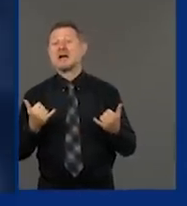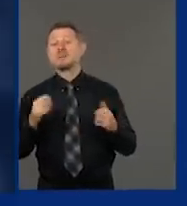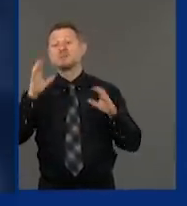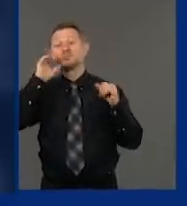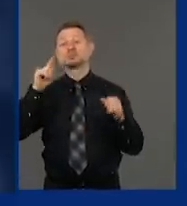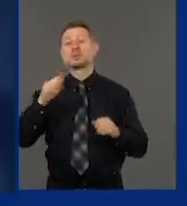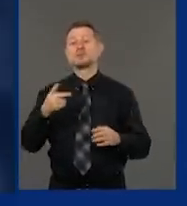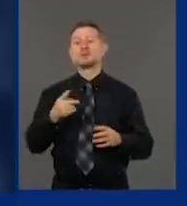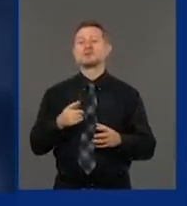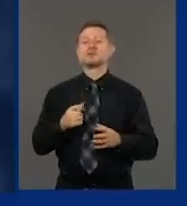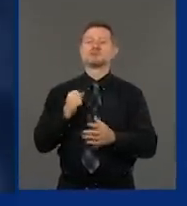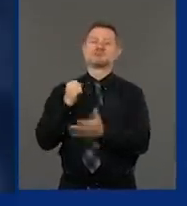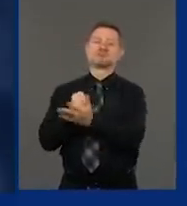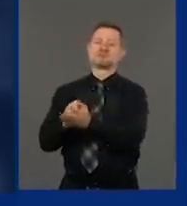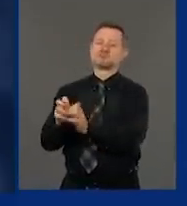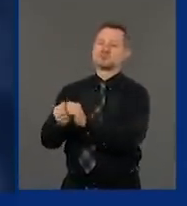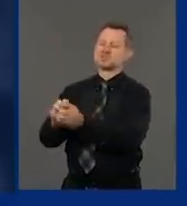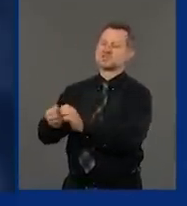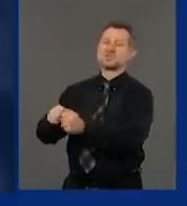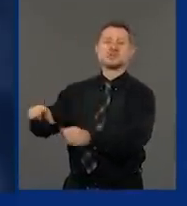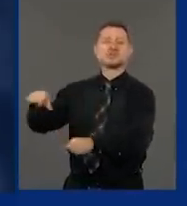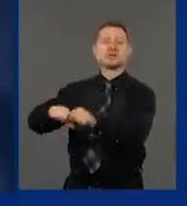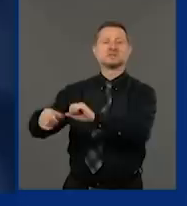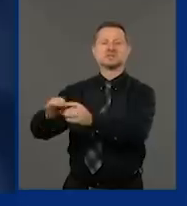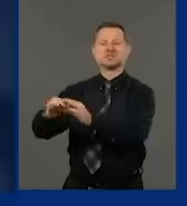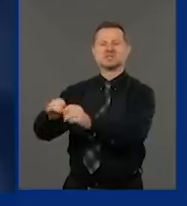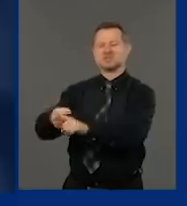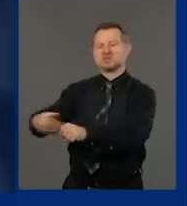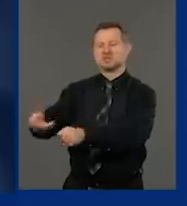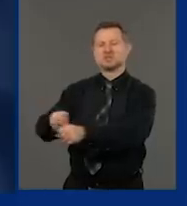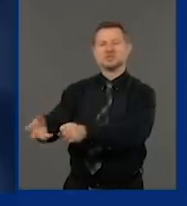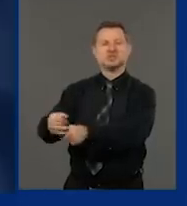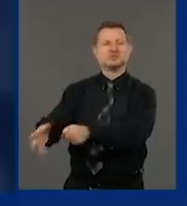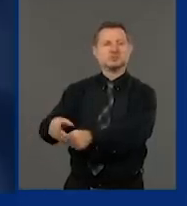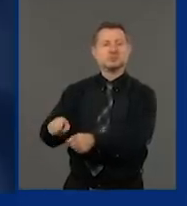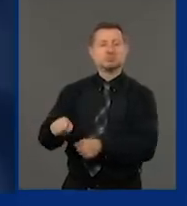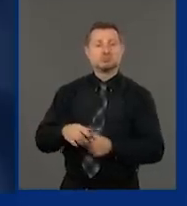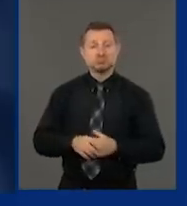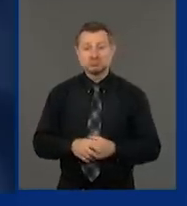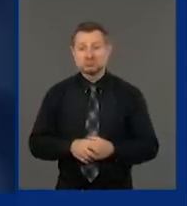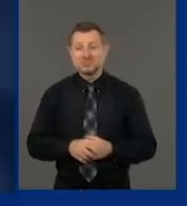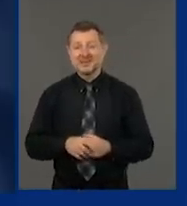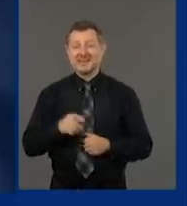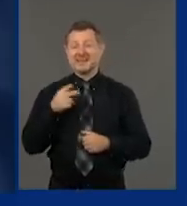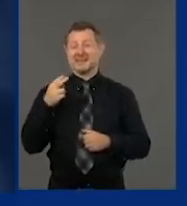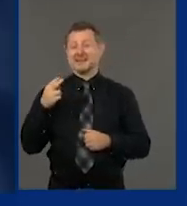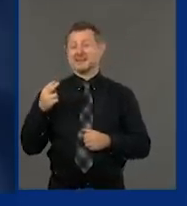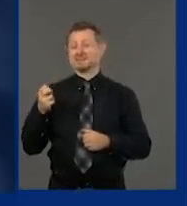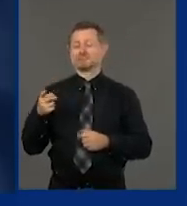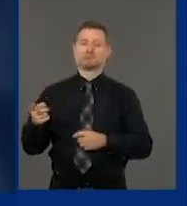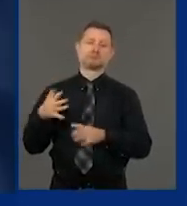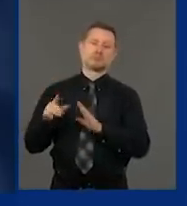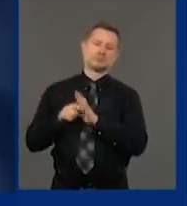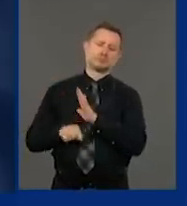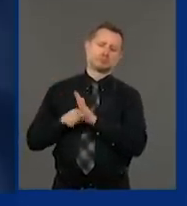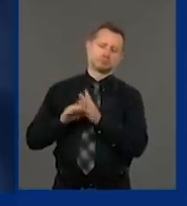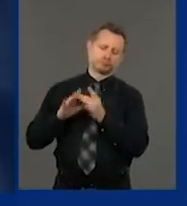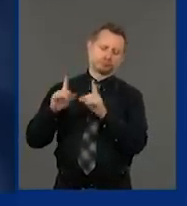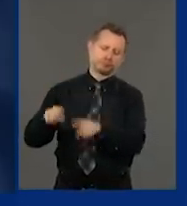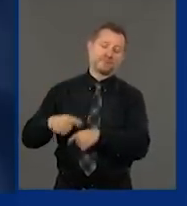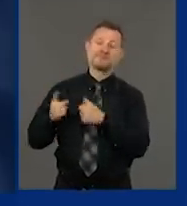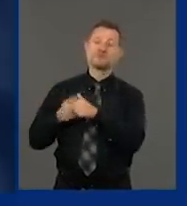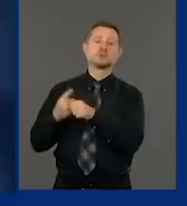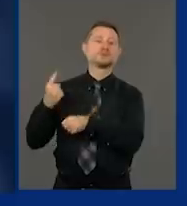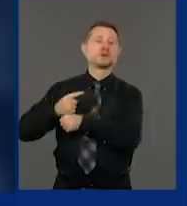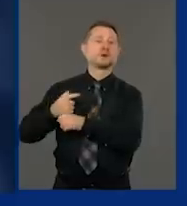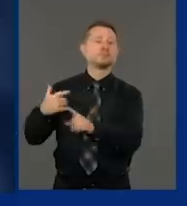attacking science. What a surprise. No surprise. He's been attacking science from day one. The